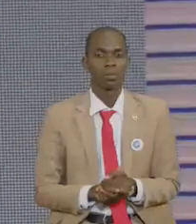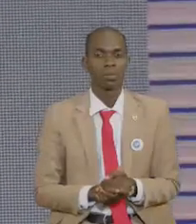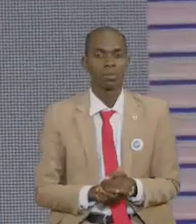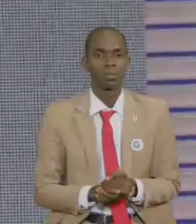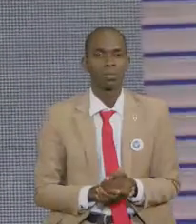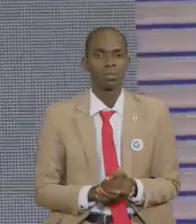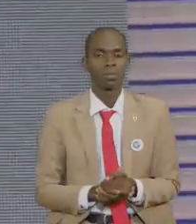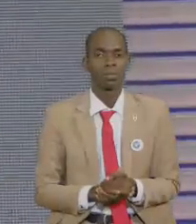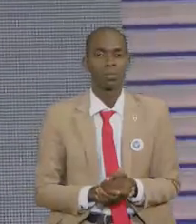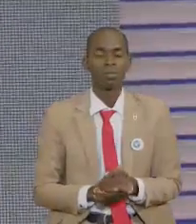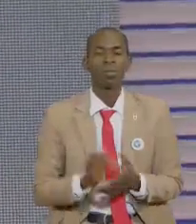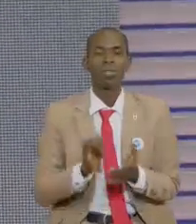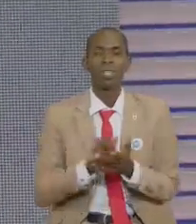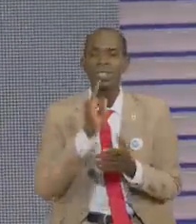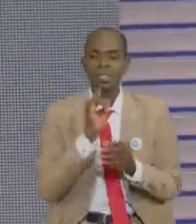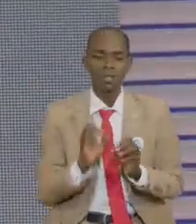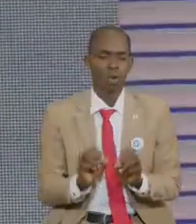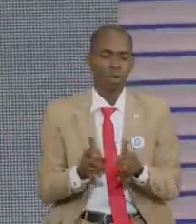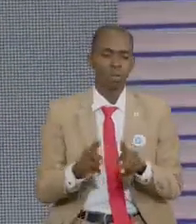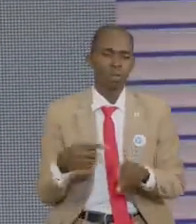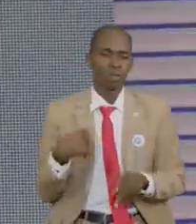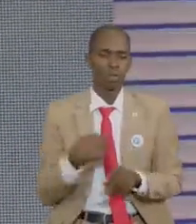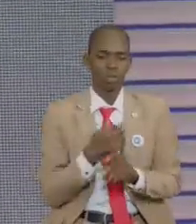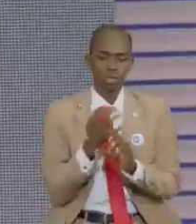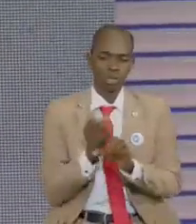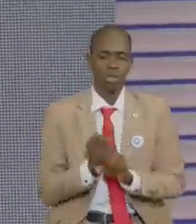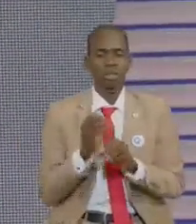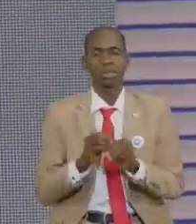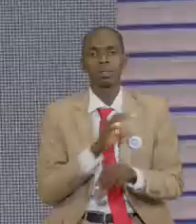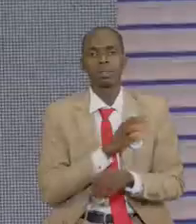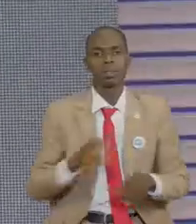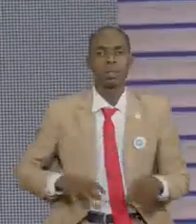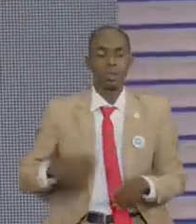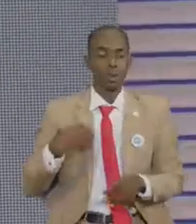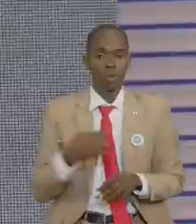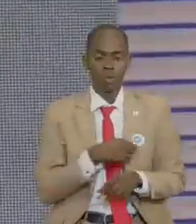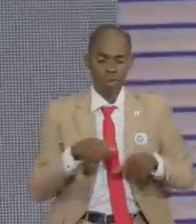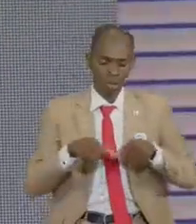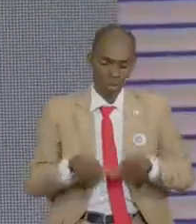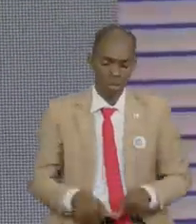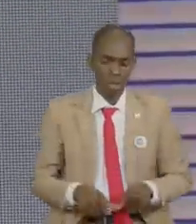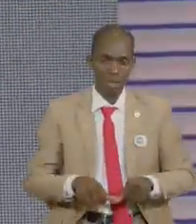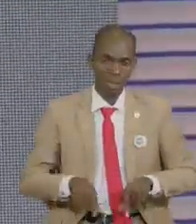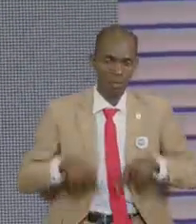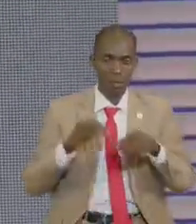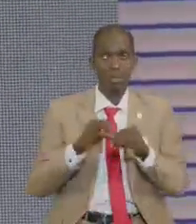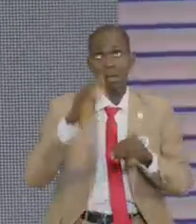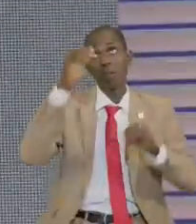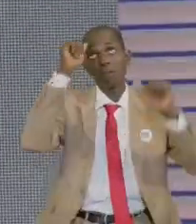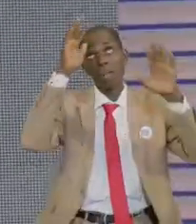That's the privilege we have in Christ. We dwell in the Father, and the Father dwells in